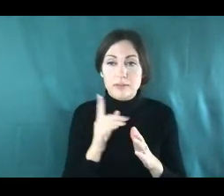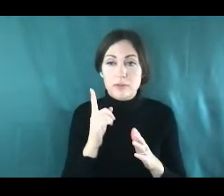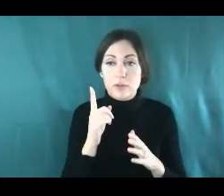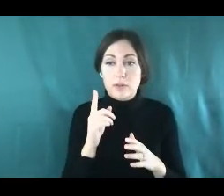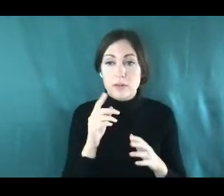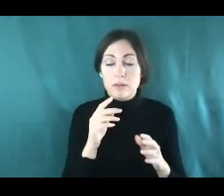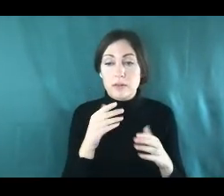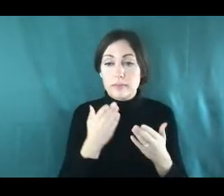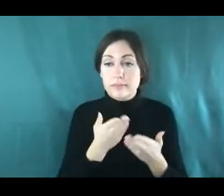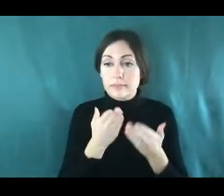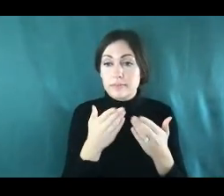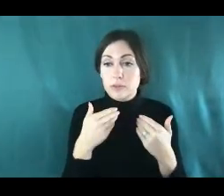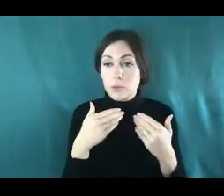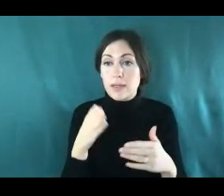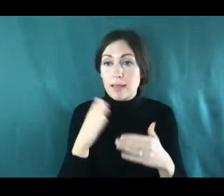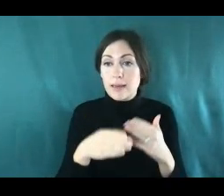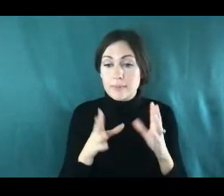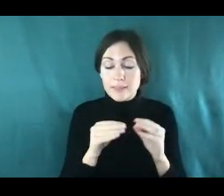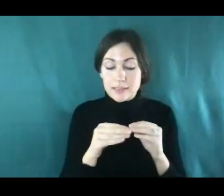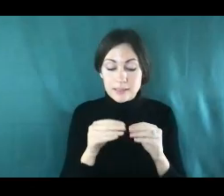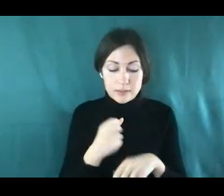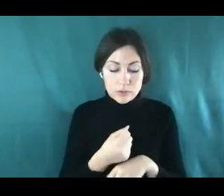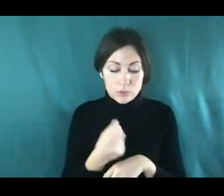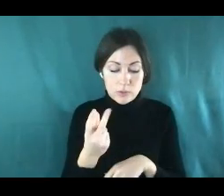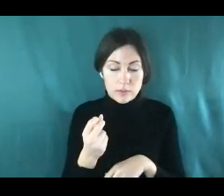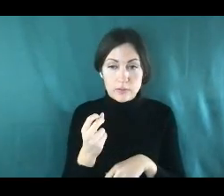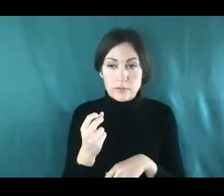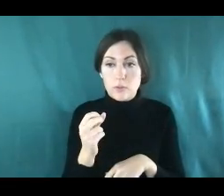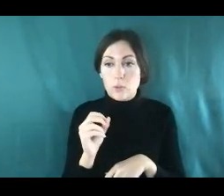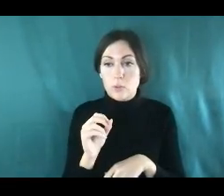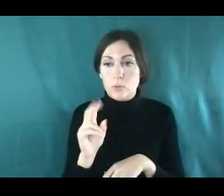today's meeting at 12:02 p.m.